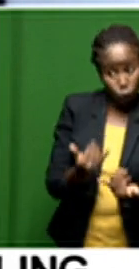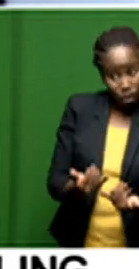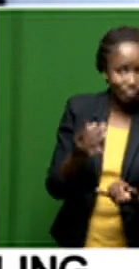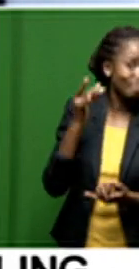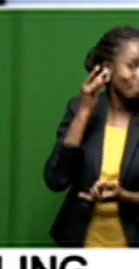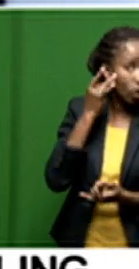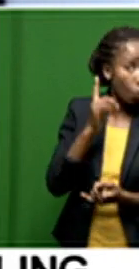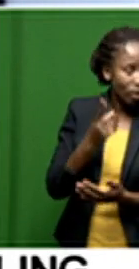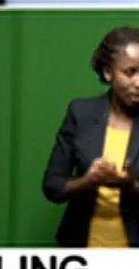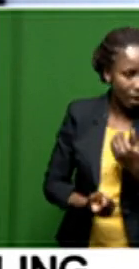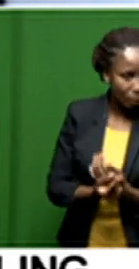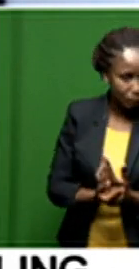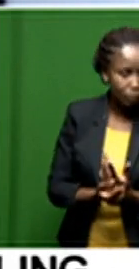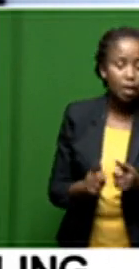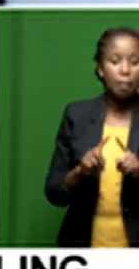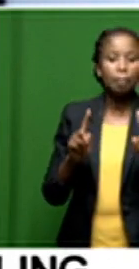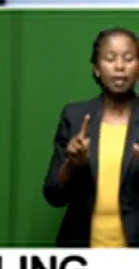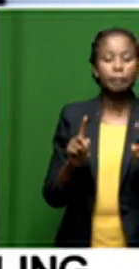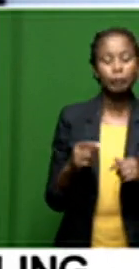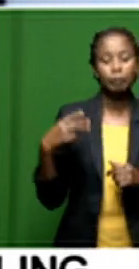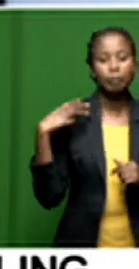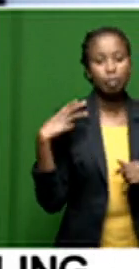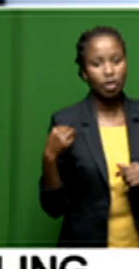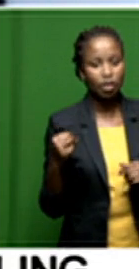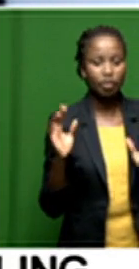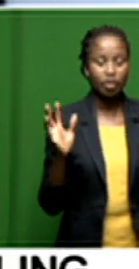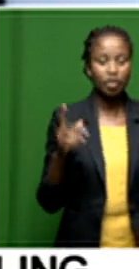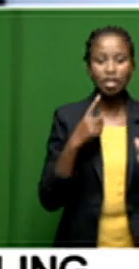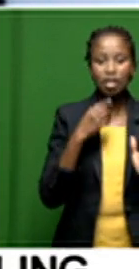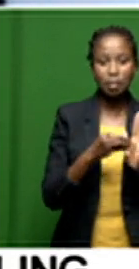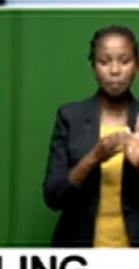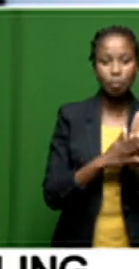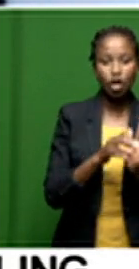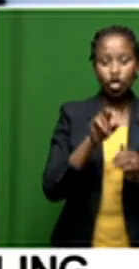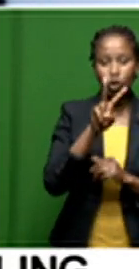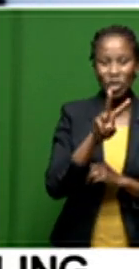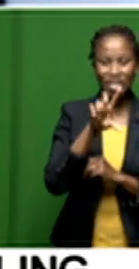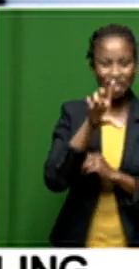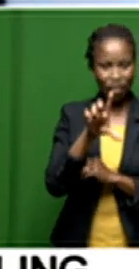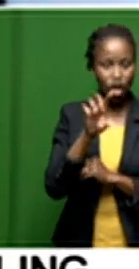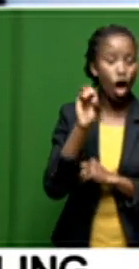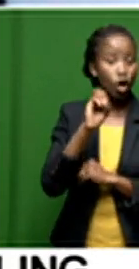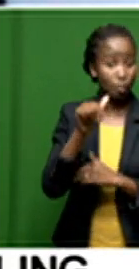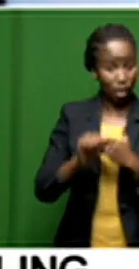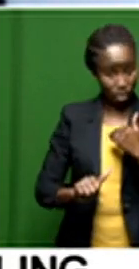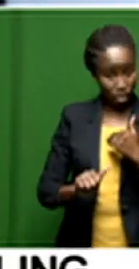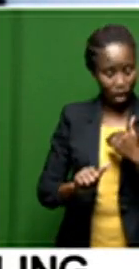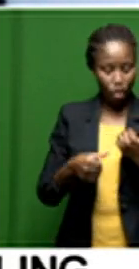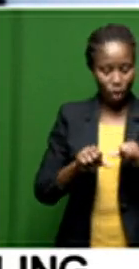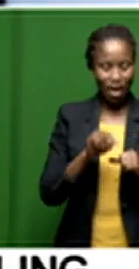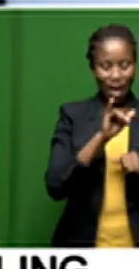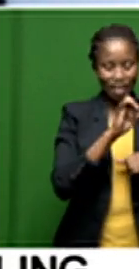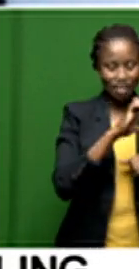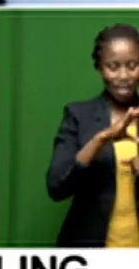But previously, when the minister had gazetted the 27th of October as the date, the IEC then put in place